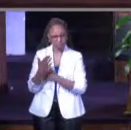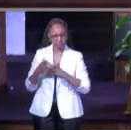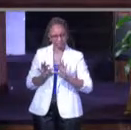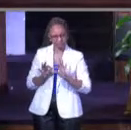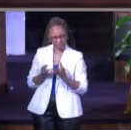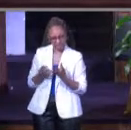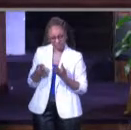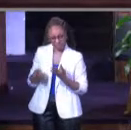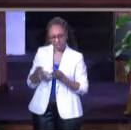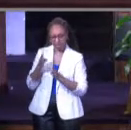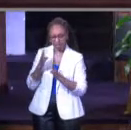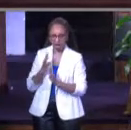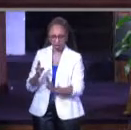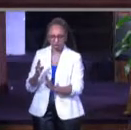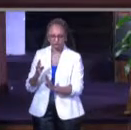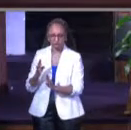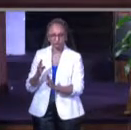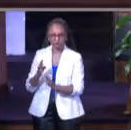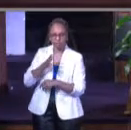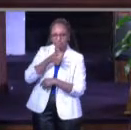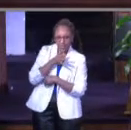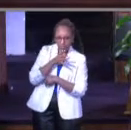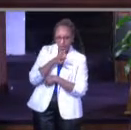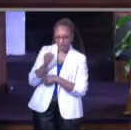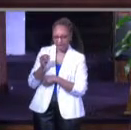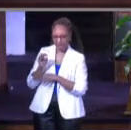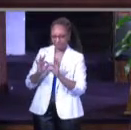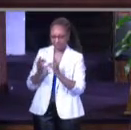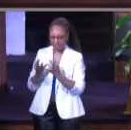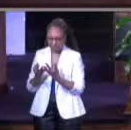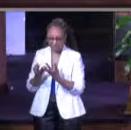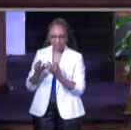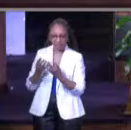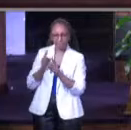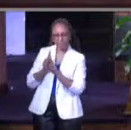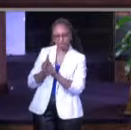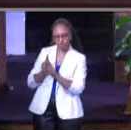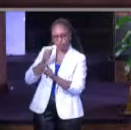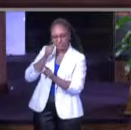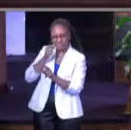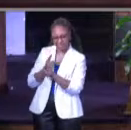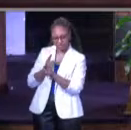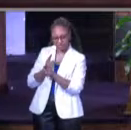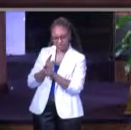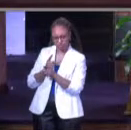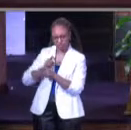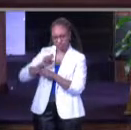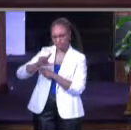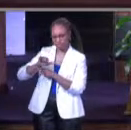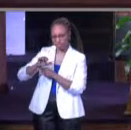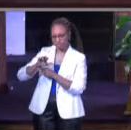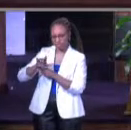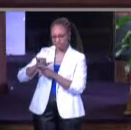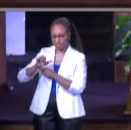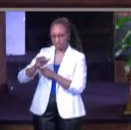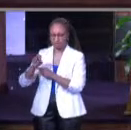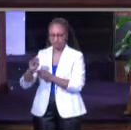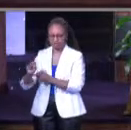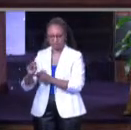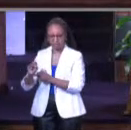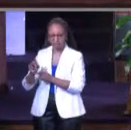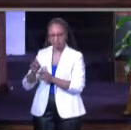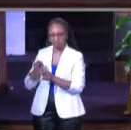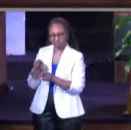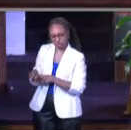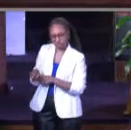family honors the memory of mother and family mentor, Sister Lillian Herndon, who was killed by intruders at her home